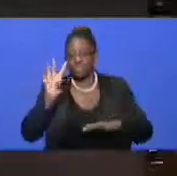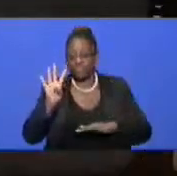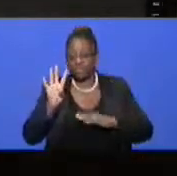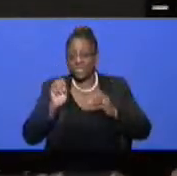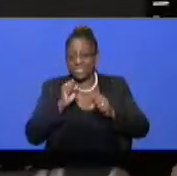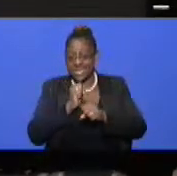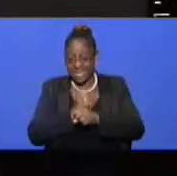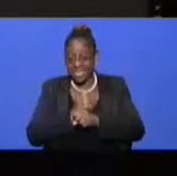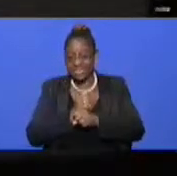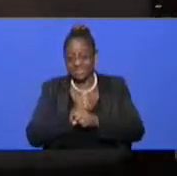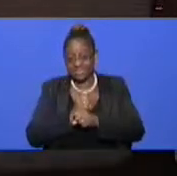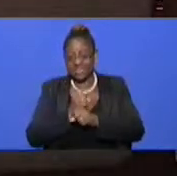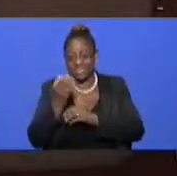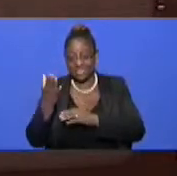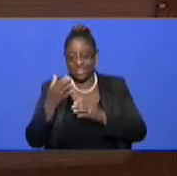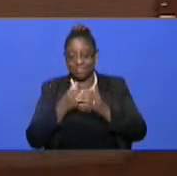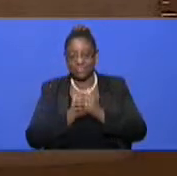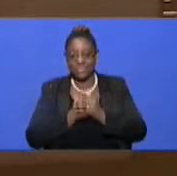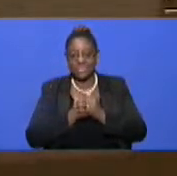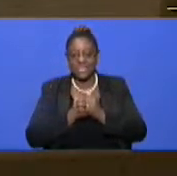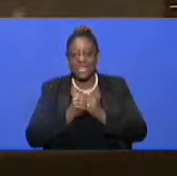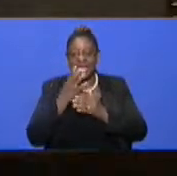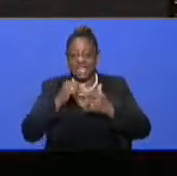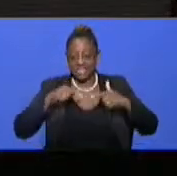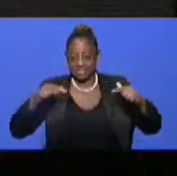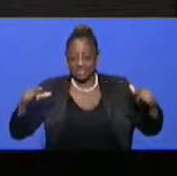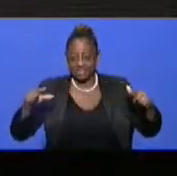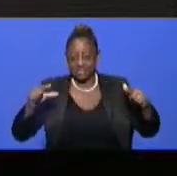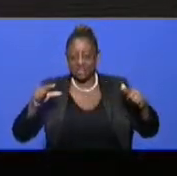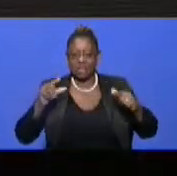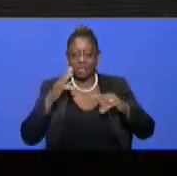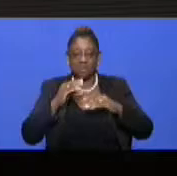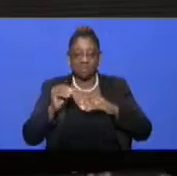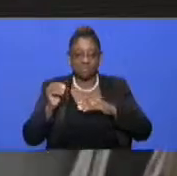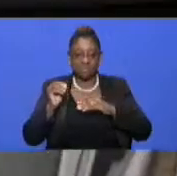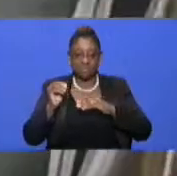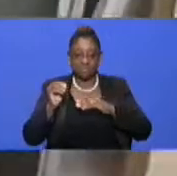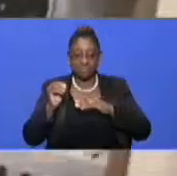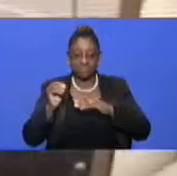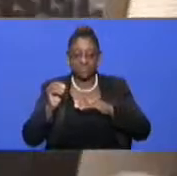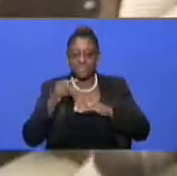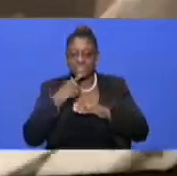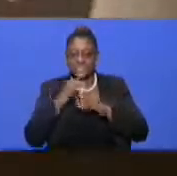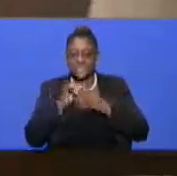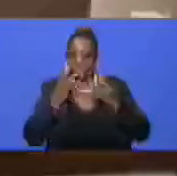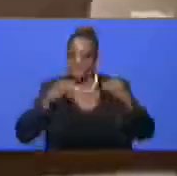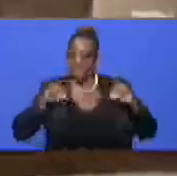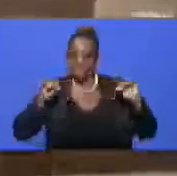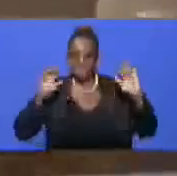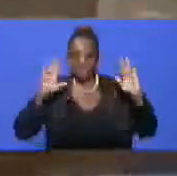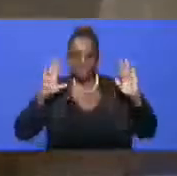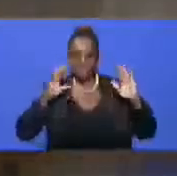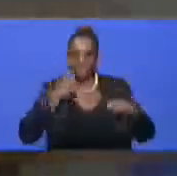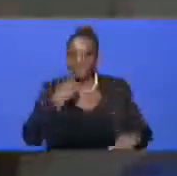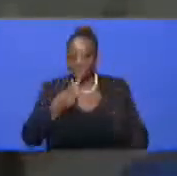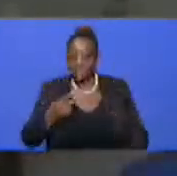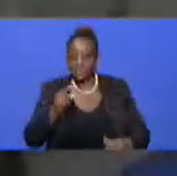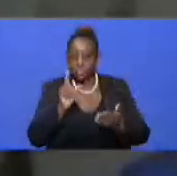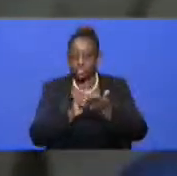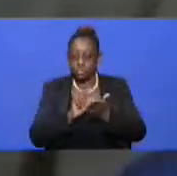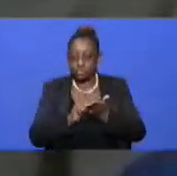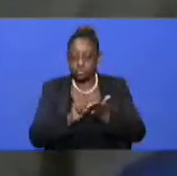to ZNS. Natalie's legacy in the field of journalism over the years was marked by her commitment to reporting the news